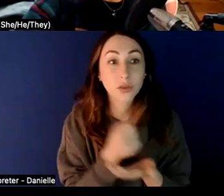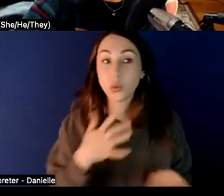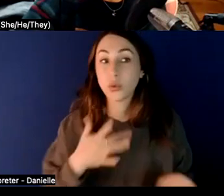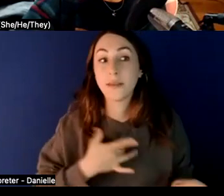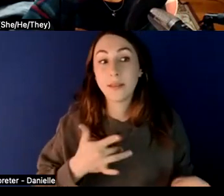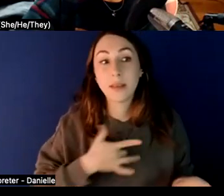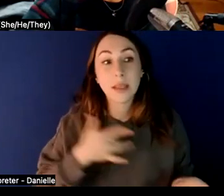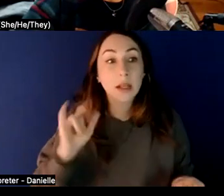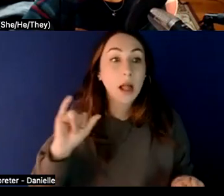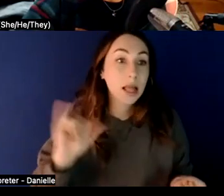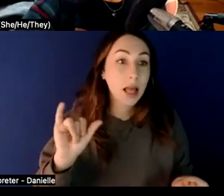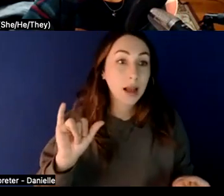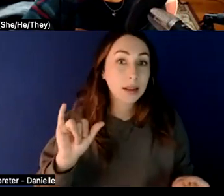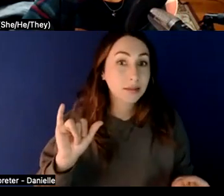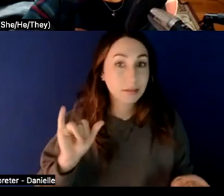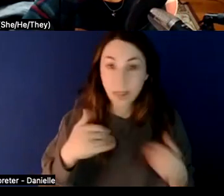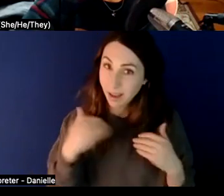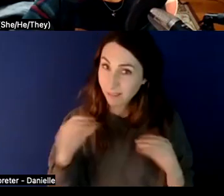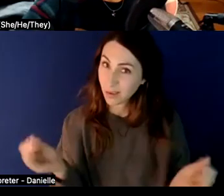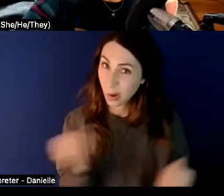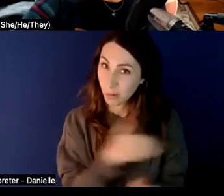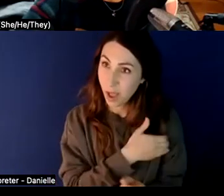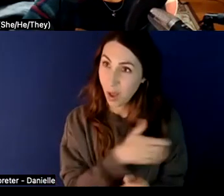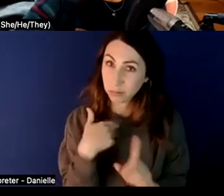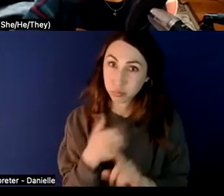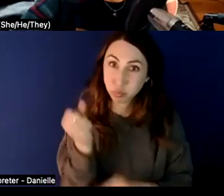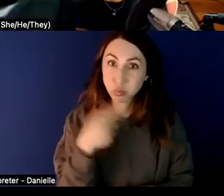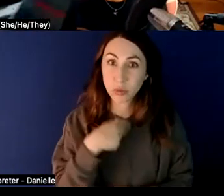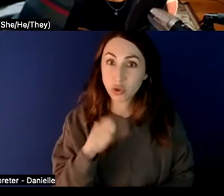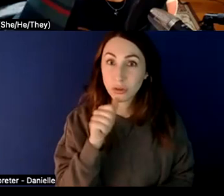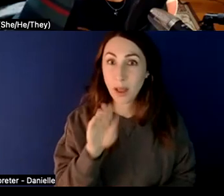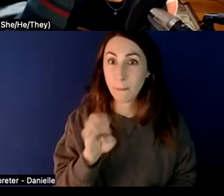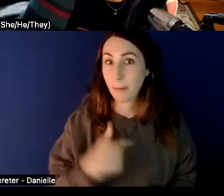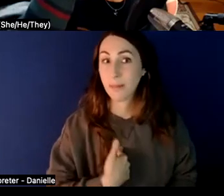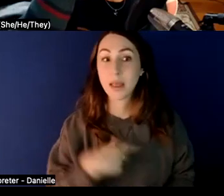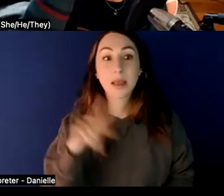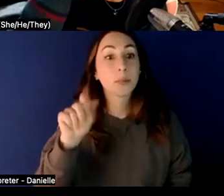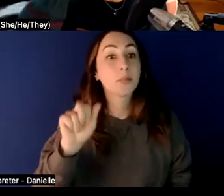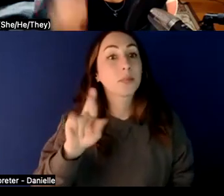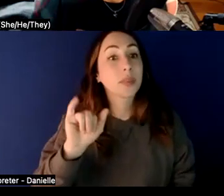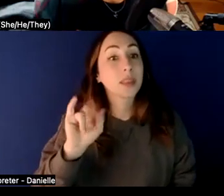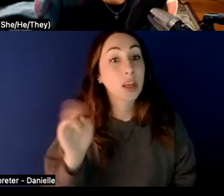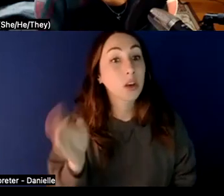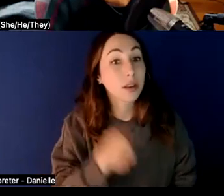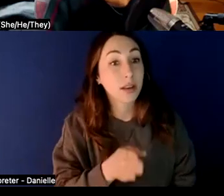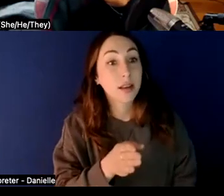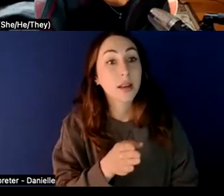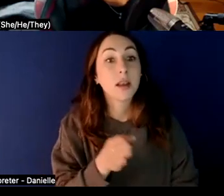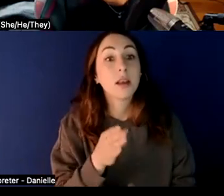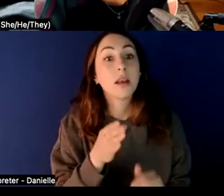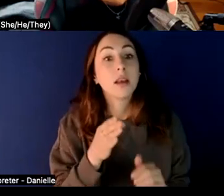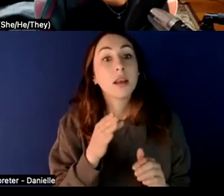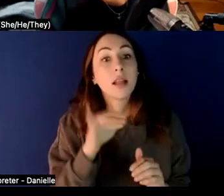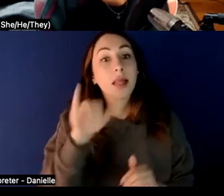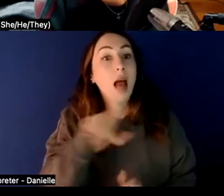like there isn't, that we shouldn't be who we are. Karen, I would love to go to you next with, how